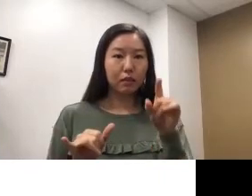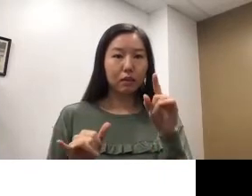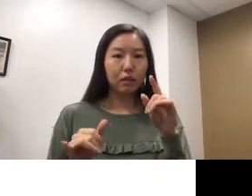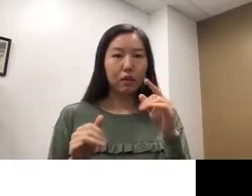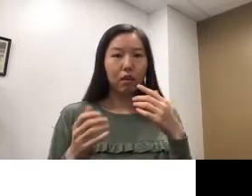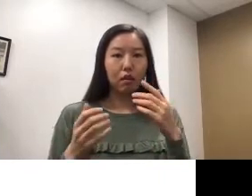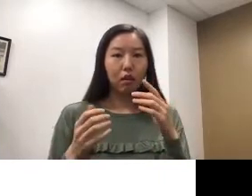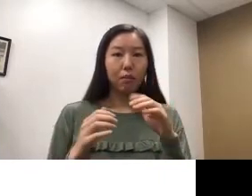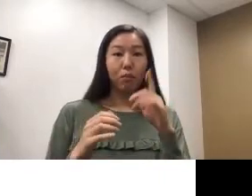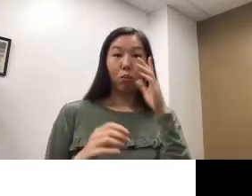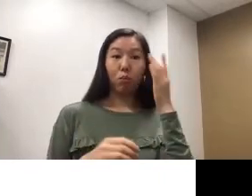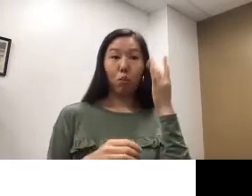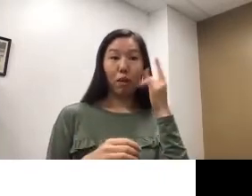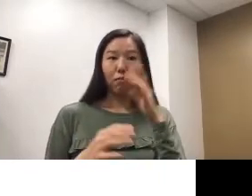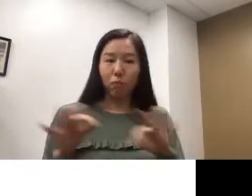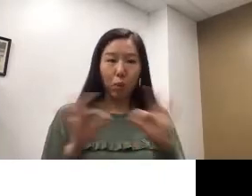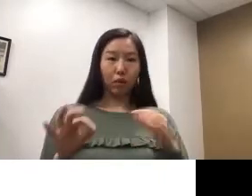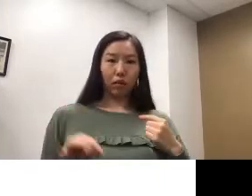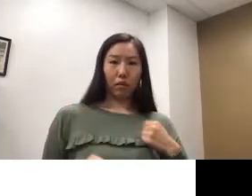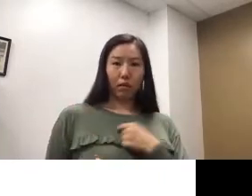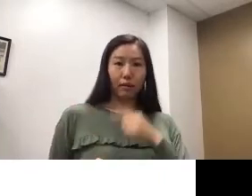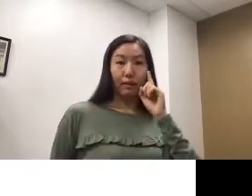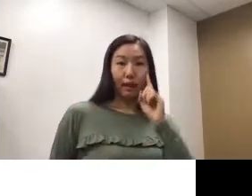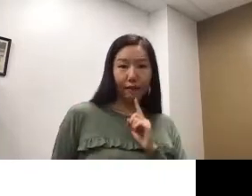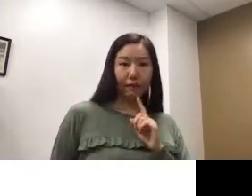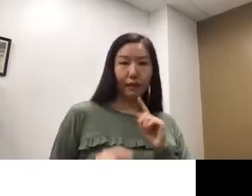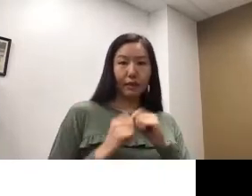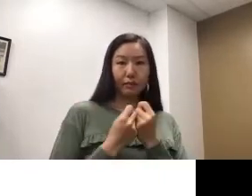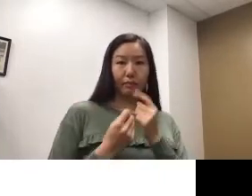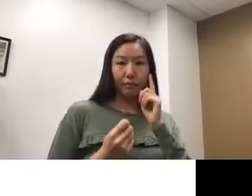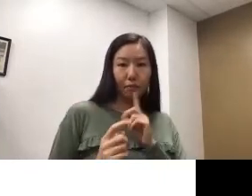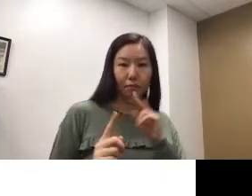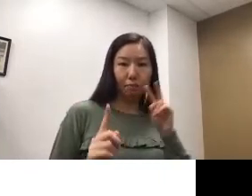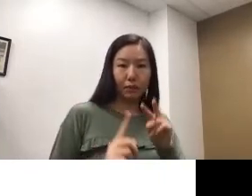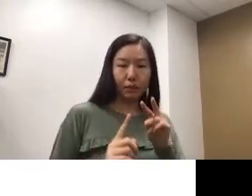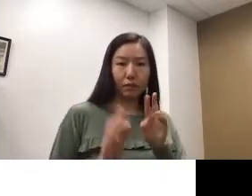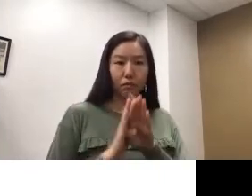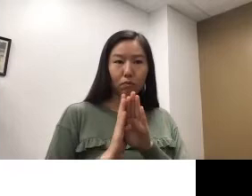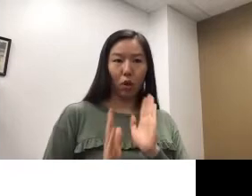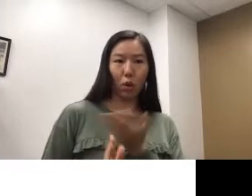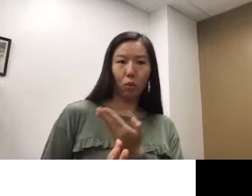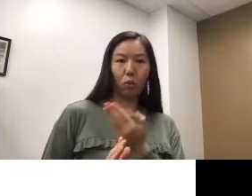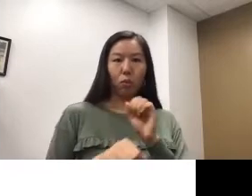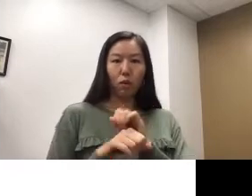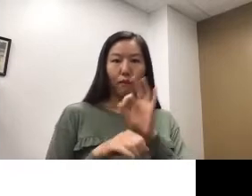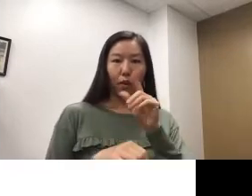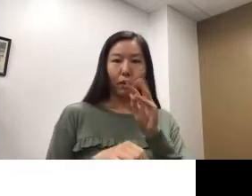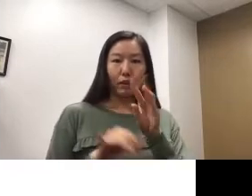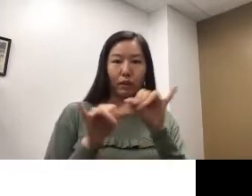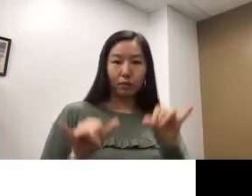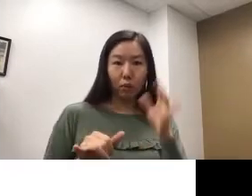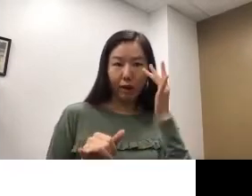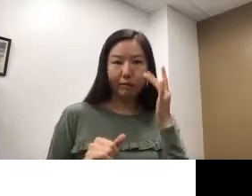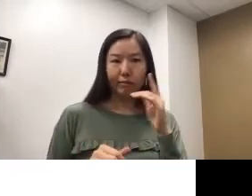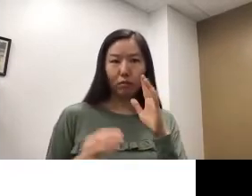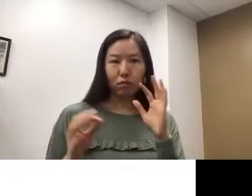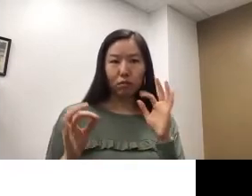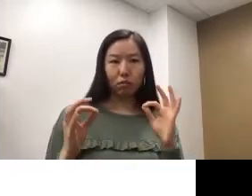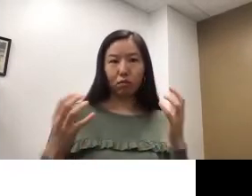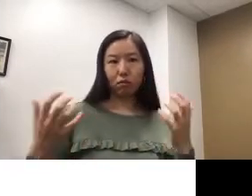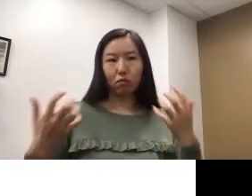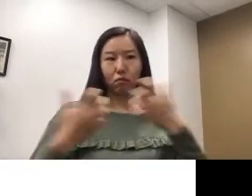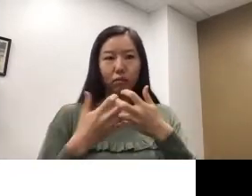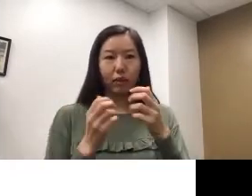future. And so we designed the system for the model's face to connect to the performer